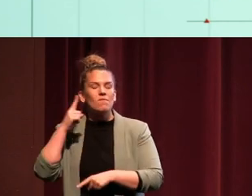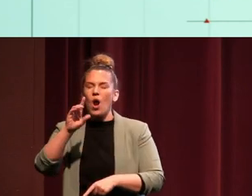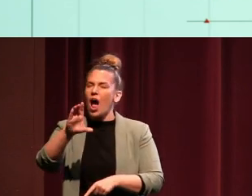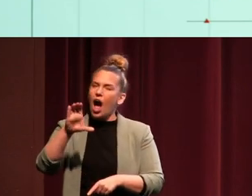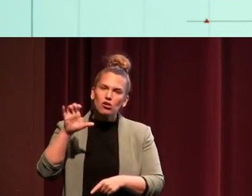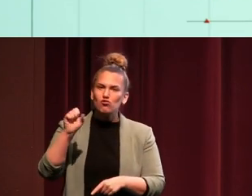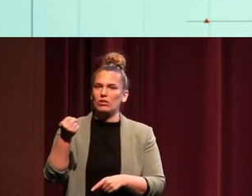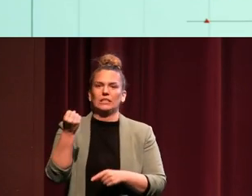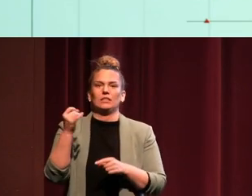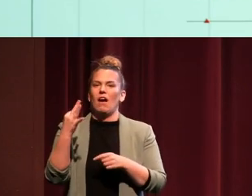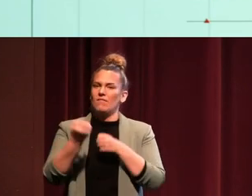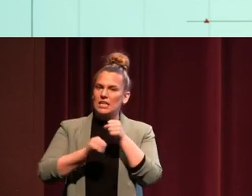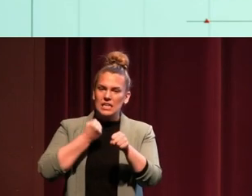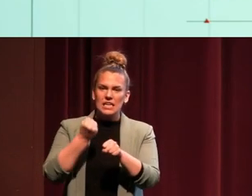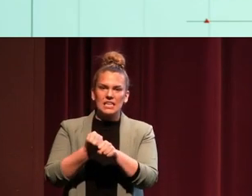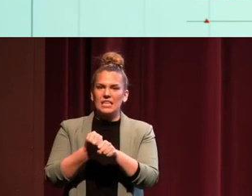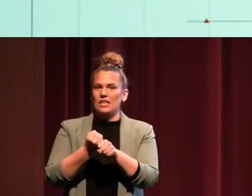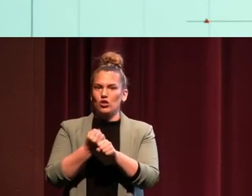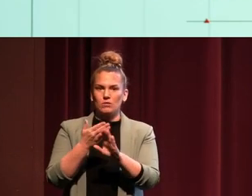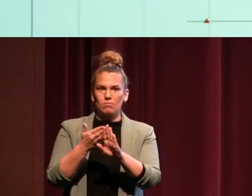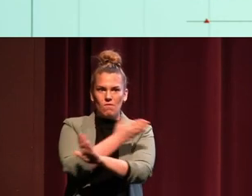years prior to the present day.